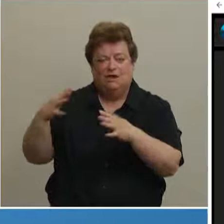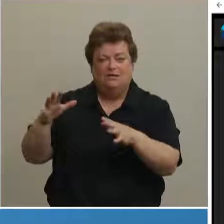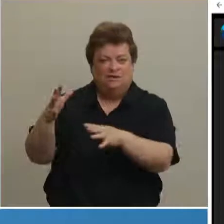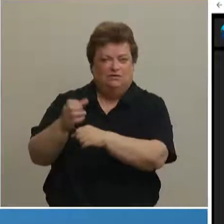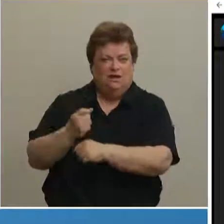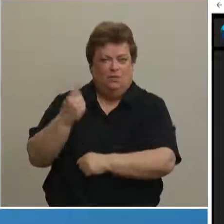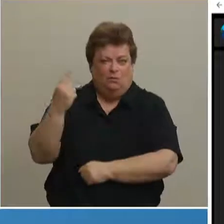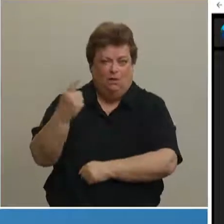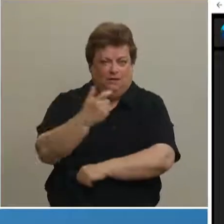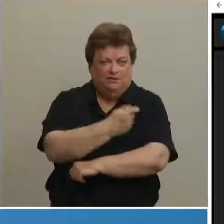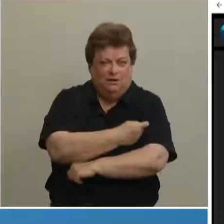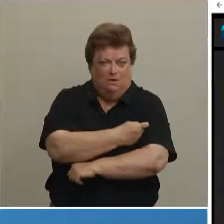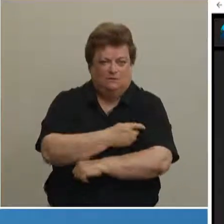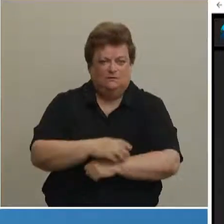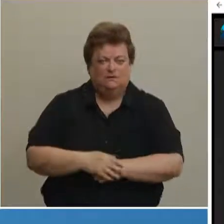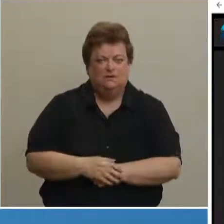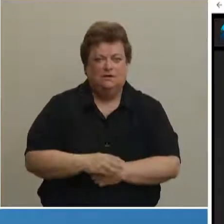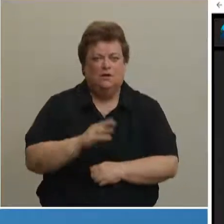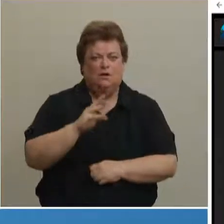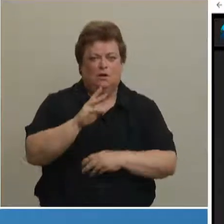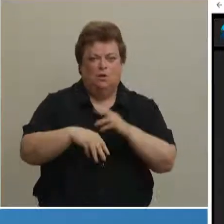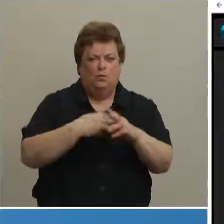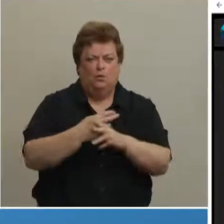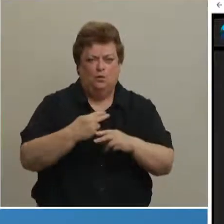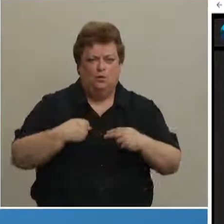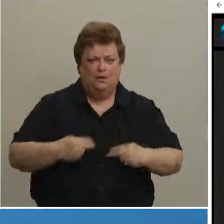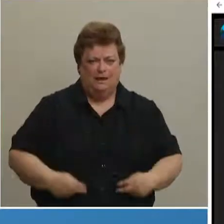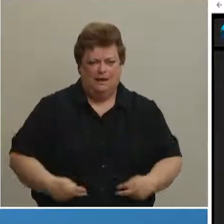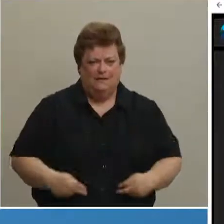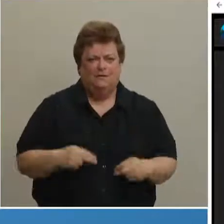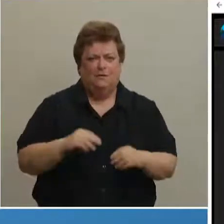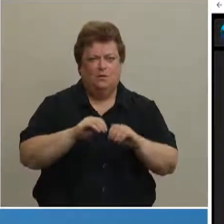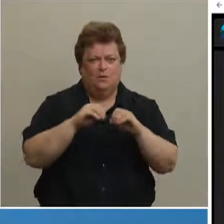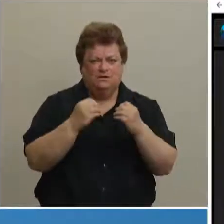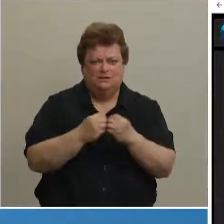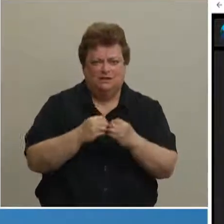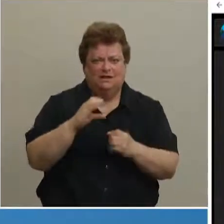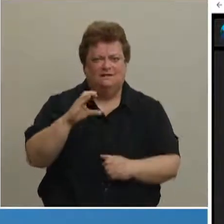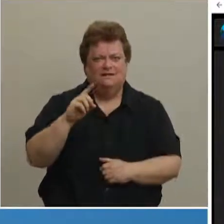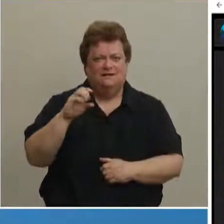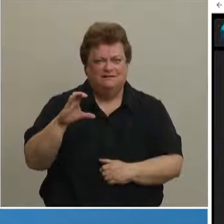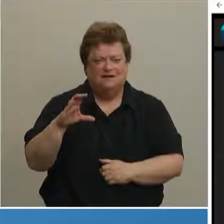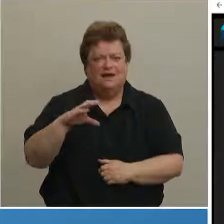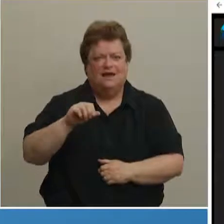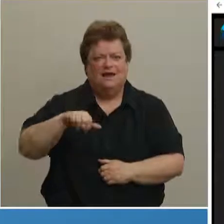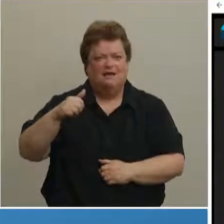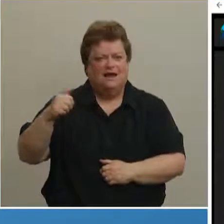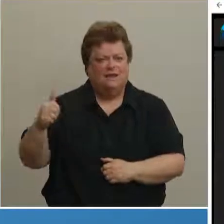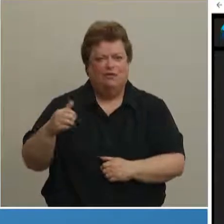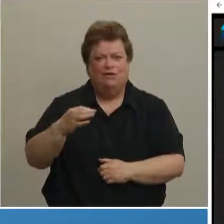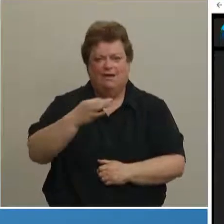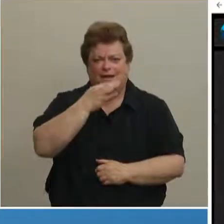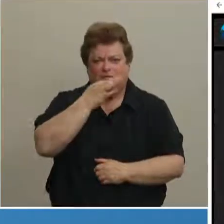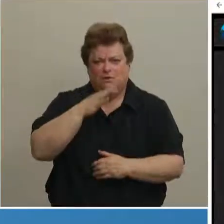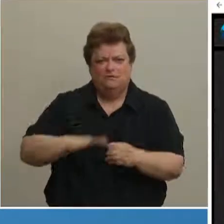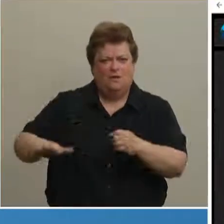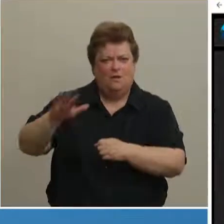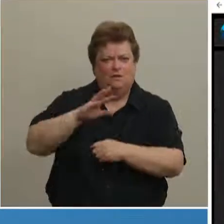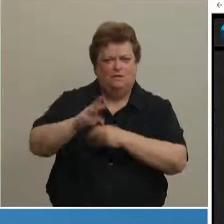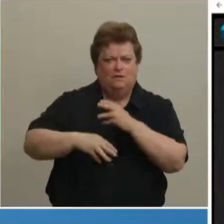dose. The World Health Organization, the CDC, and a number of infectious disease experts around the